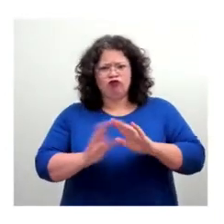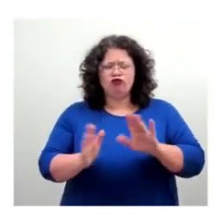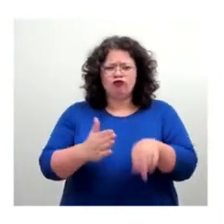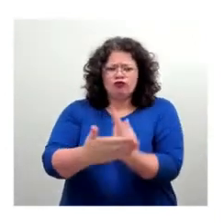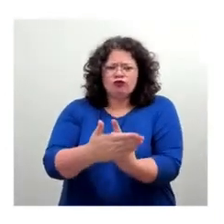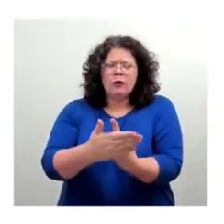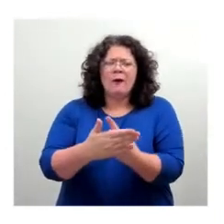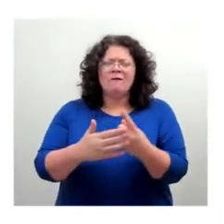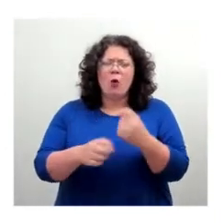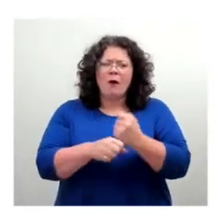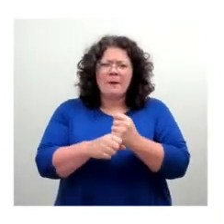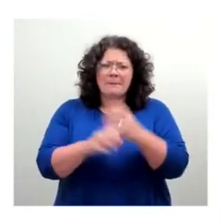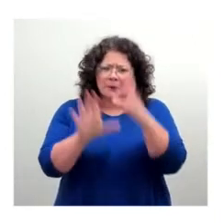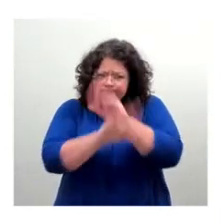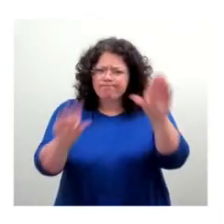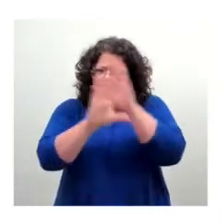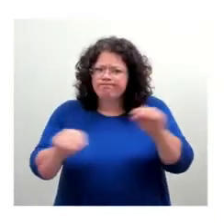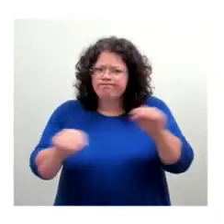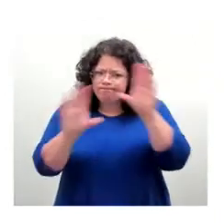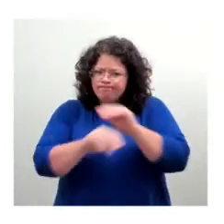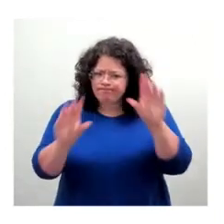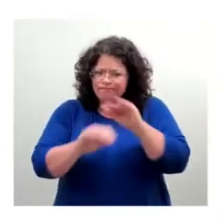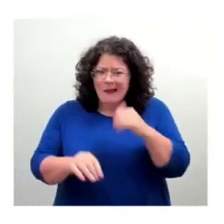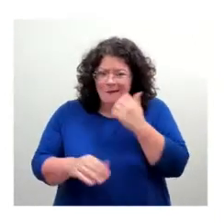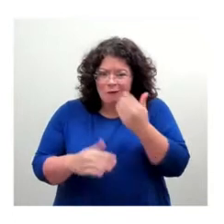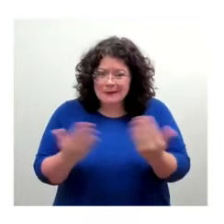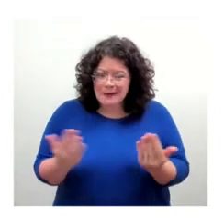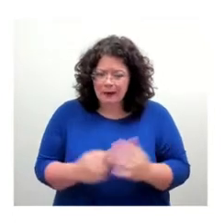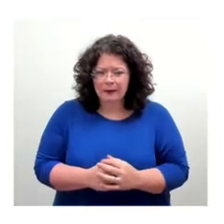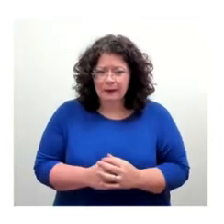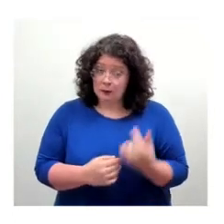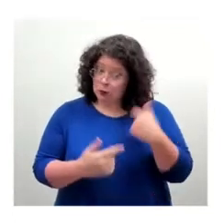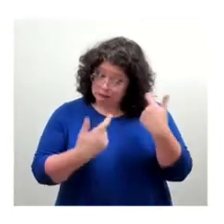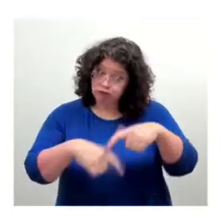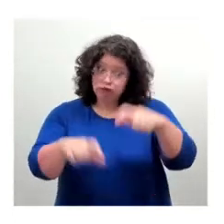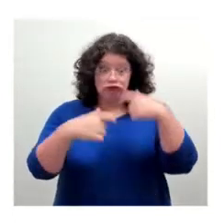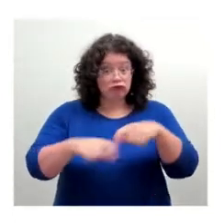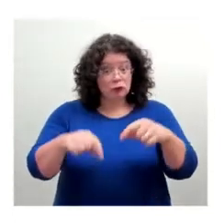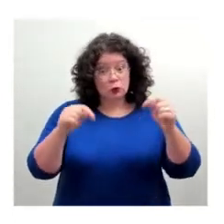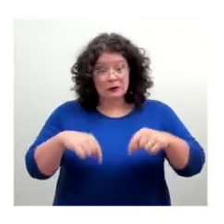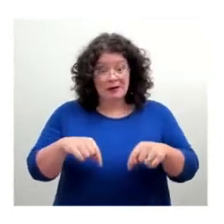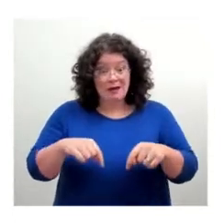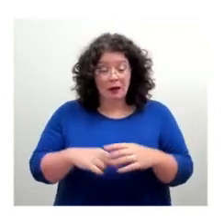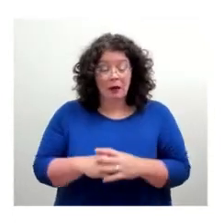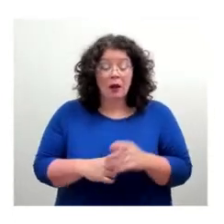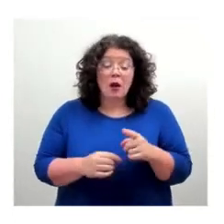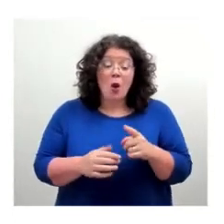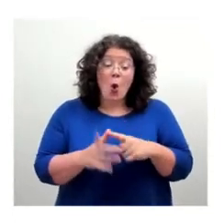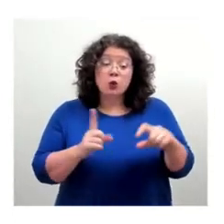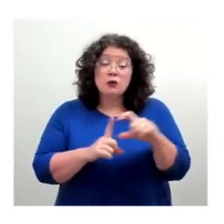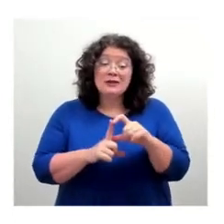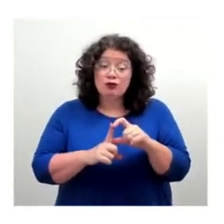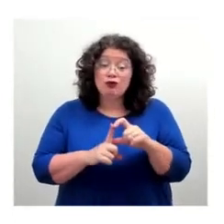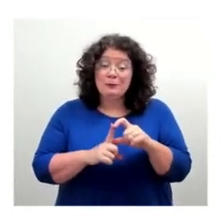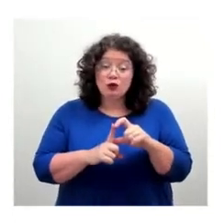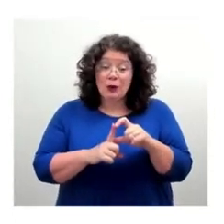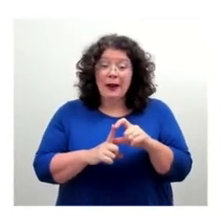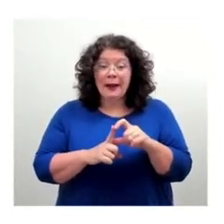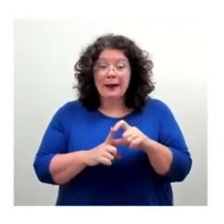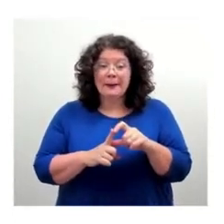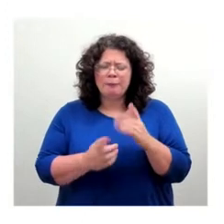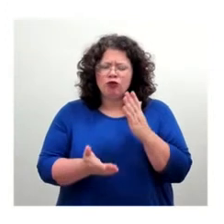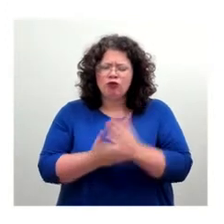value. And so as you said, Sonali, with the culture and quarantine, whilst the theatres were closed, we decided with